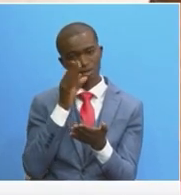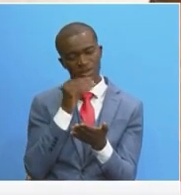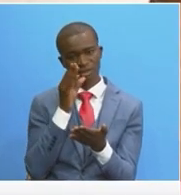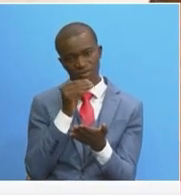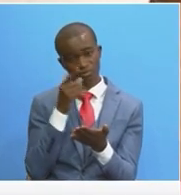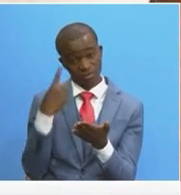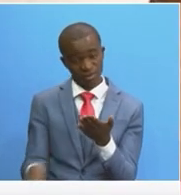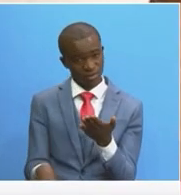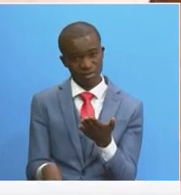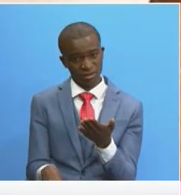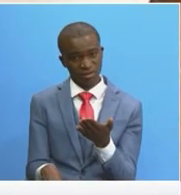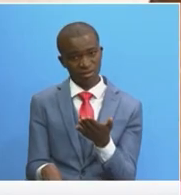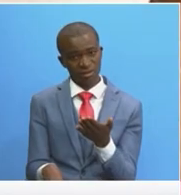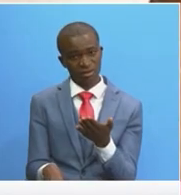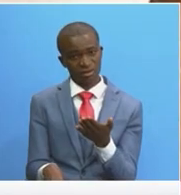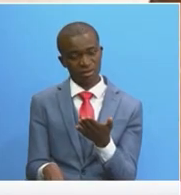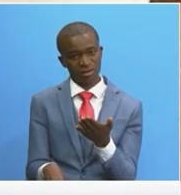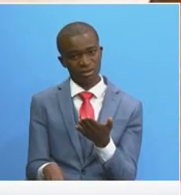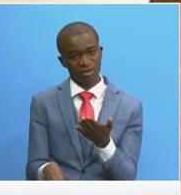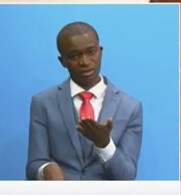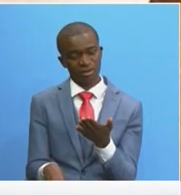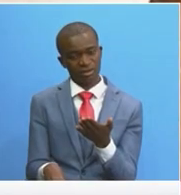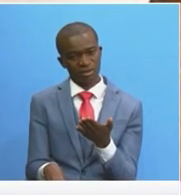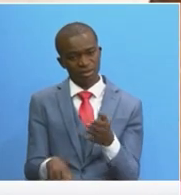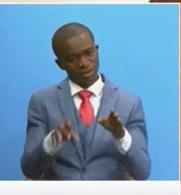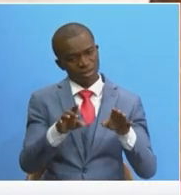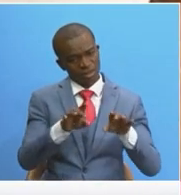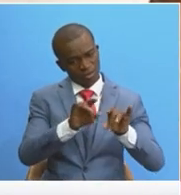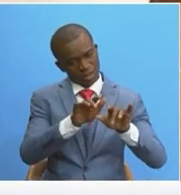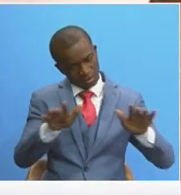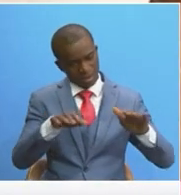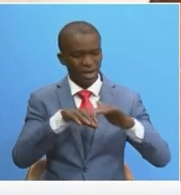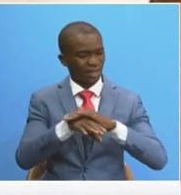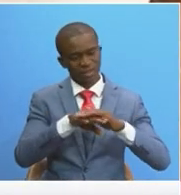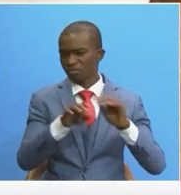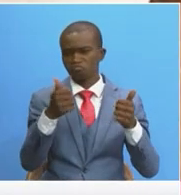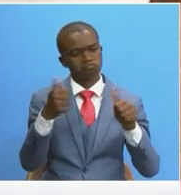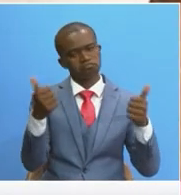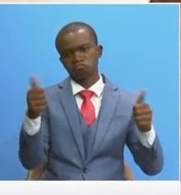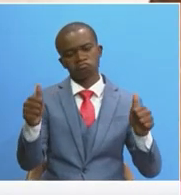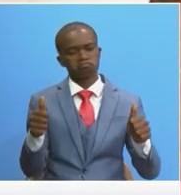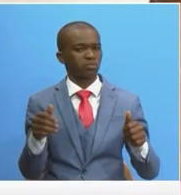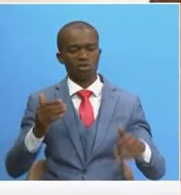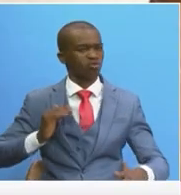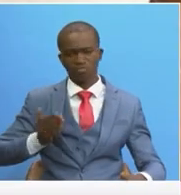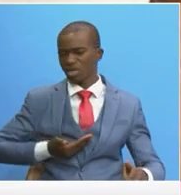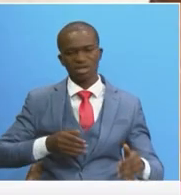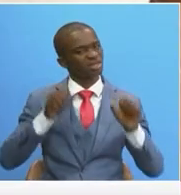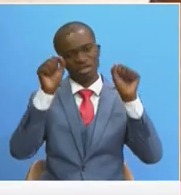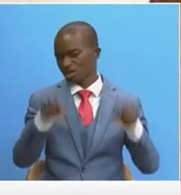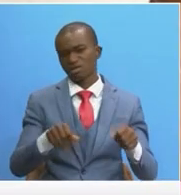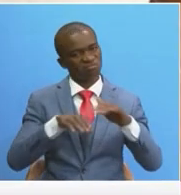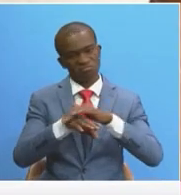munikambirepo kuti vintu vijemva vapindu vapindu aha vichabebwino